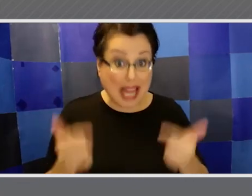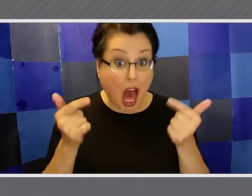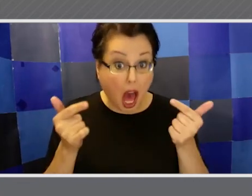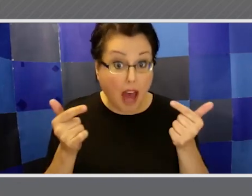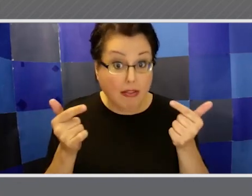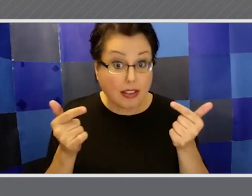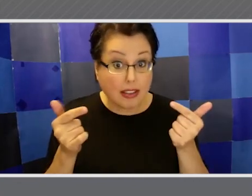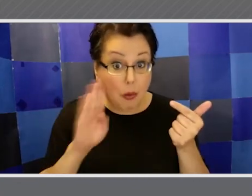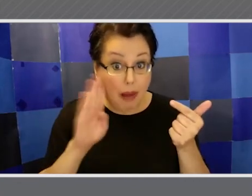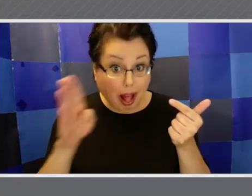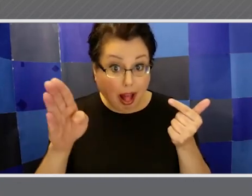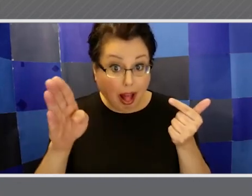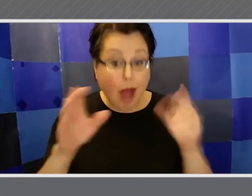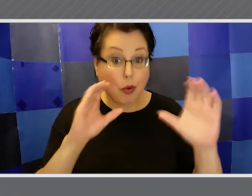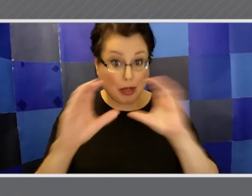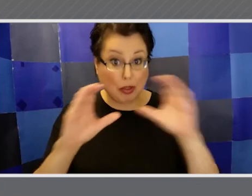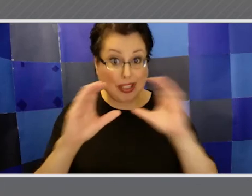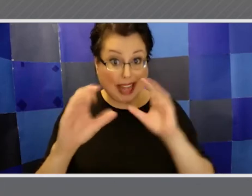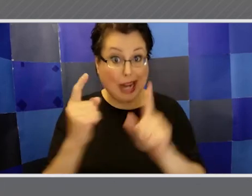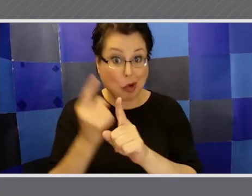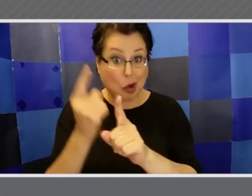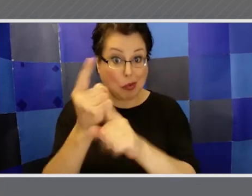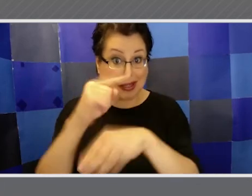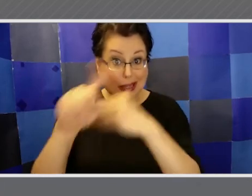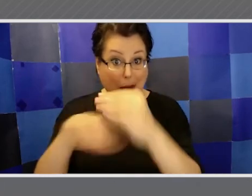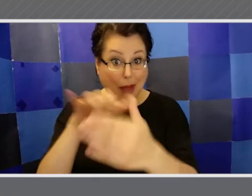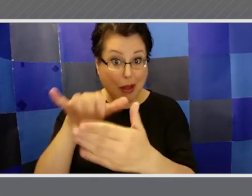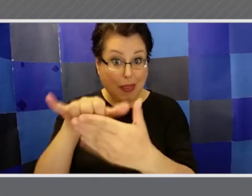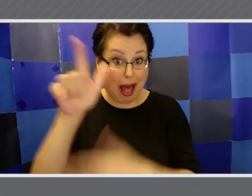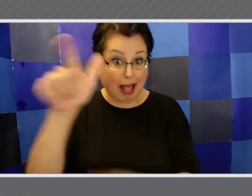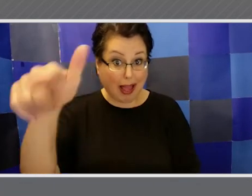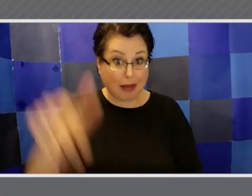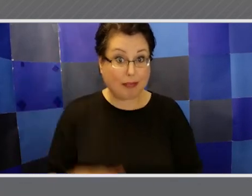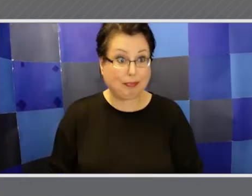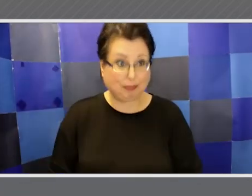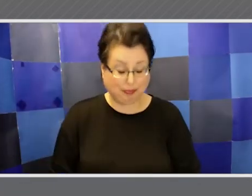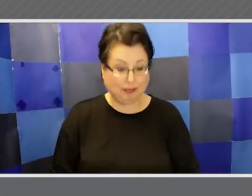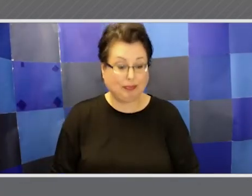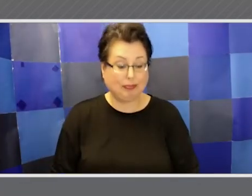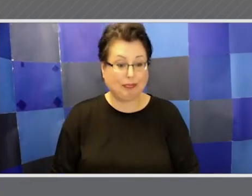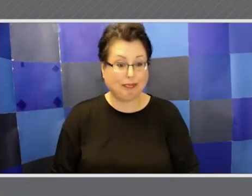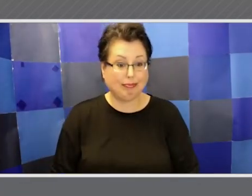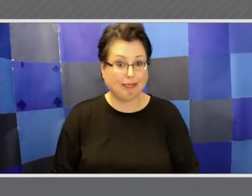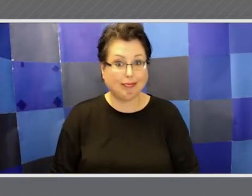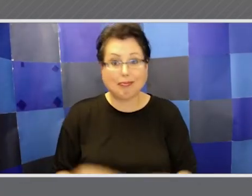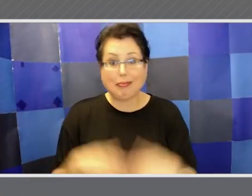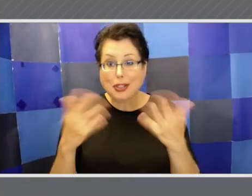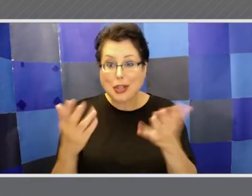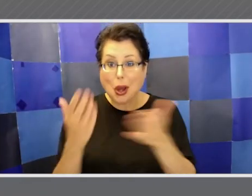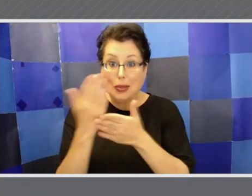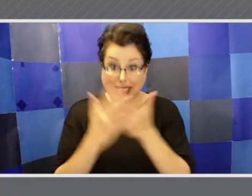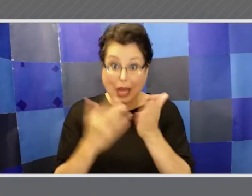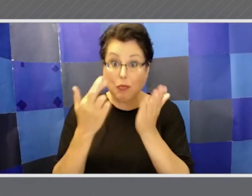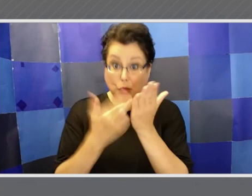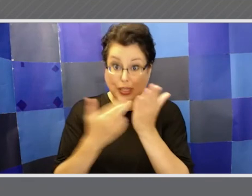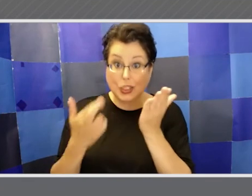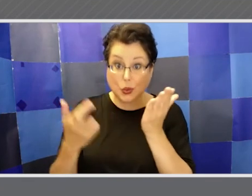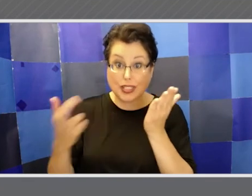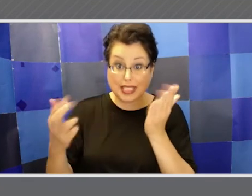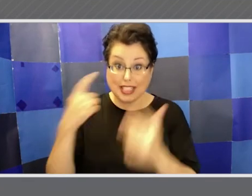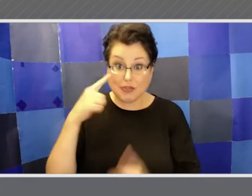appropriately. All right, so some resources for